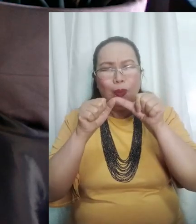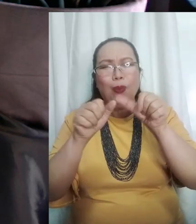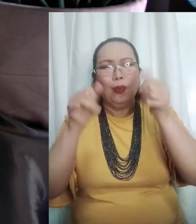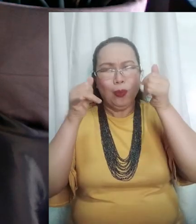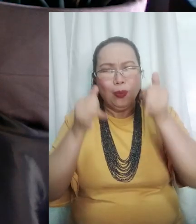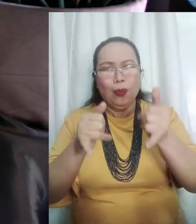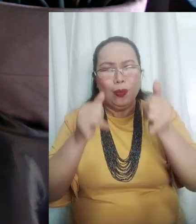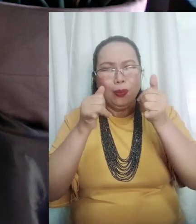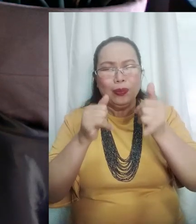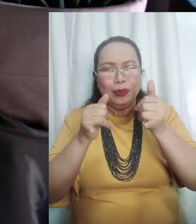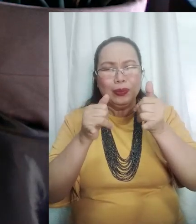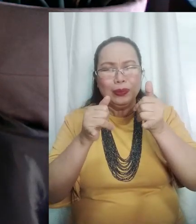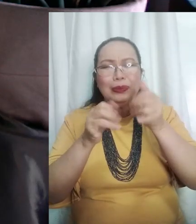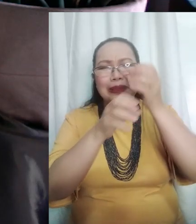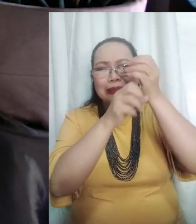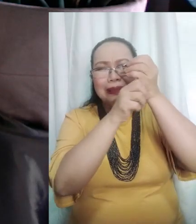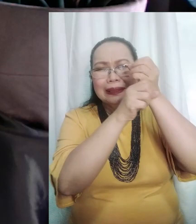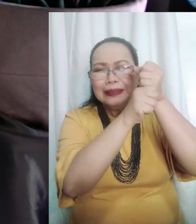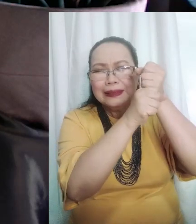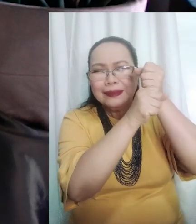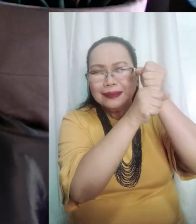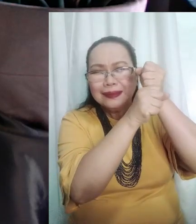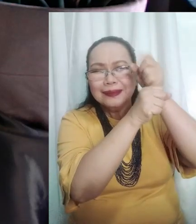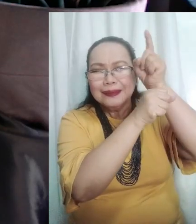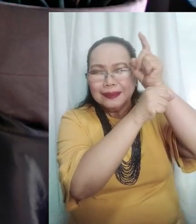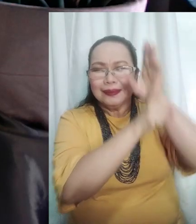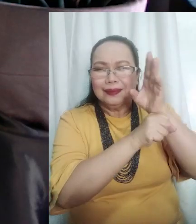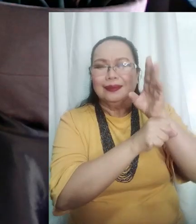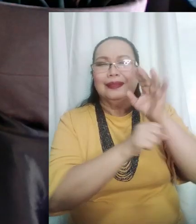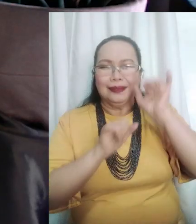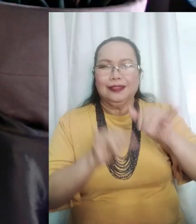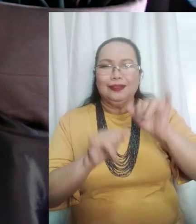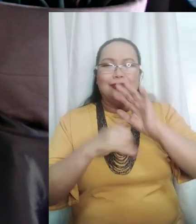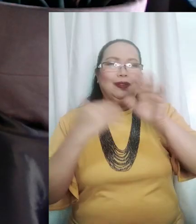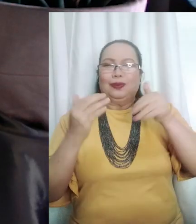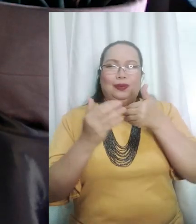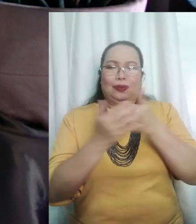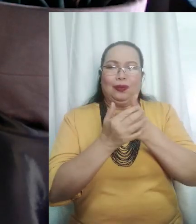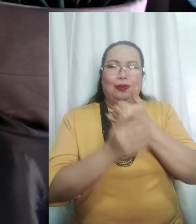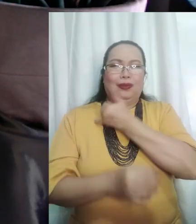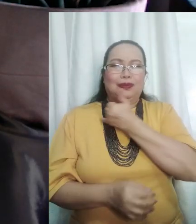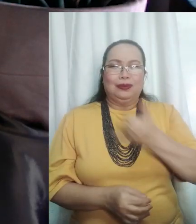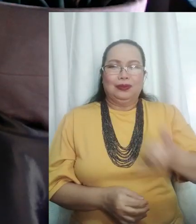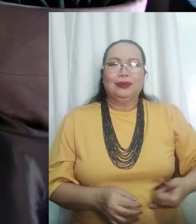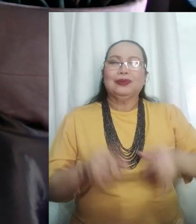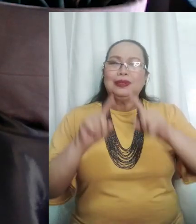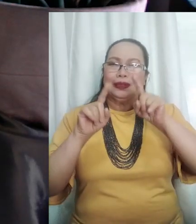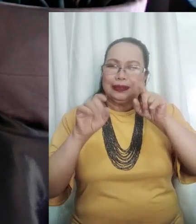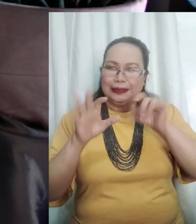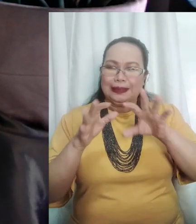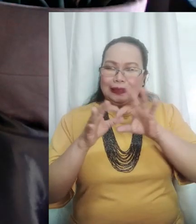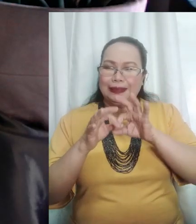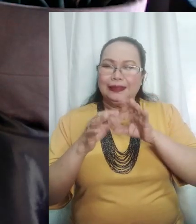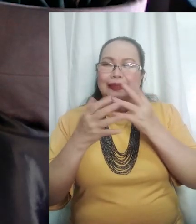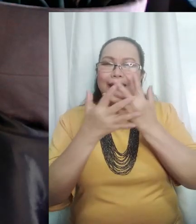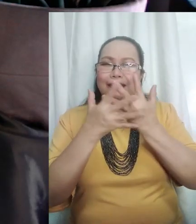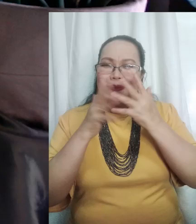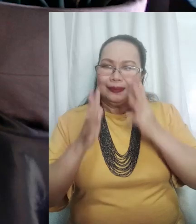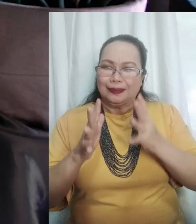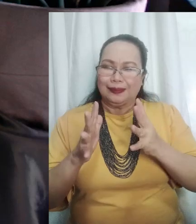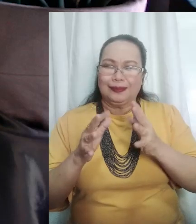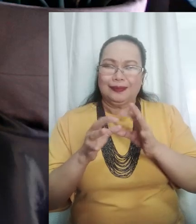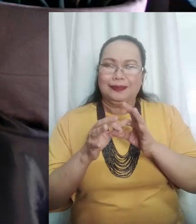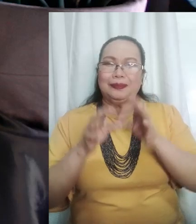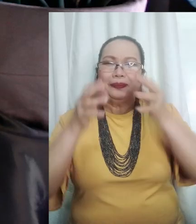yes. Ability to hang on in there, yes. All of this, Joseph will be tested in prison. But I